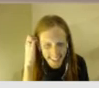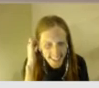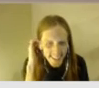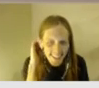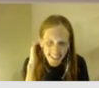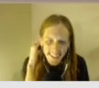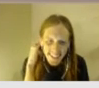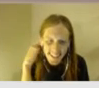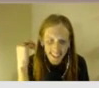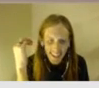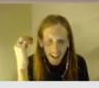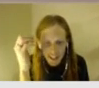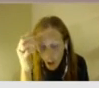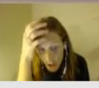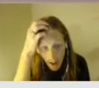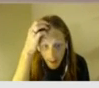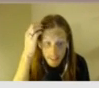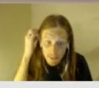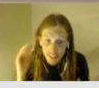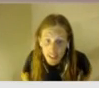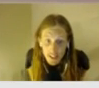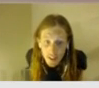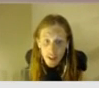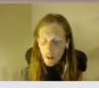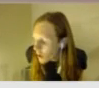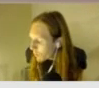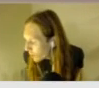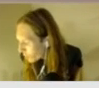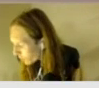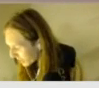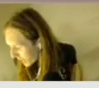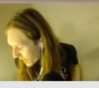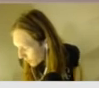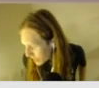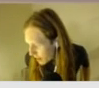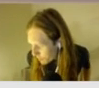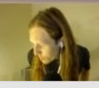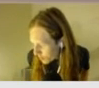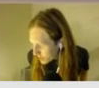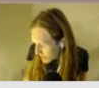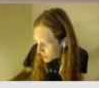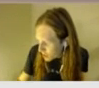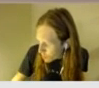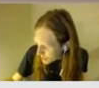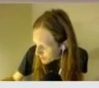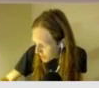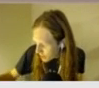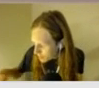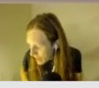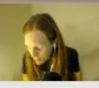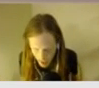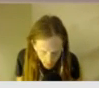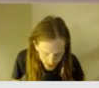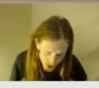same page. I'll have to check out that TED talk. I'll definitely send it to you. The one that I'm referring to is actually a more recent video. He